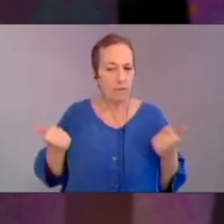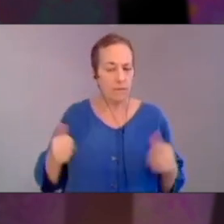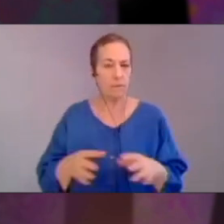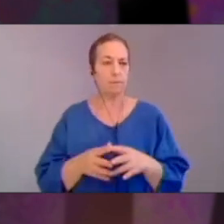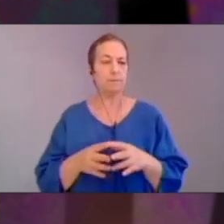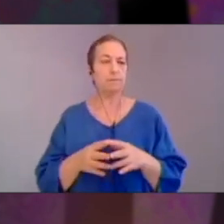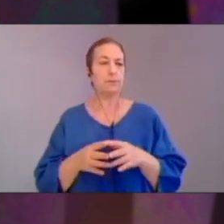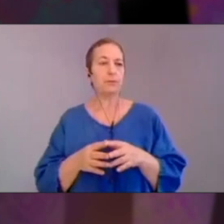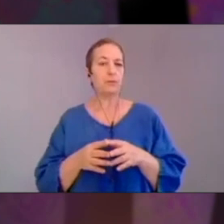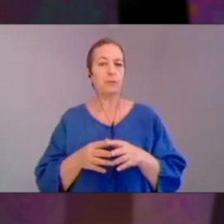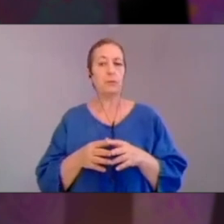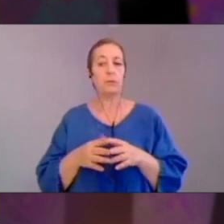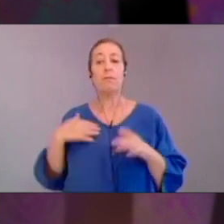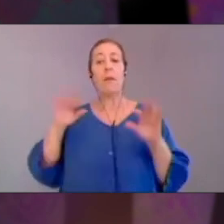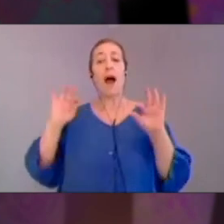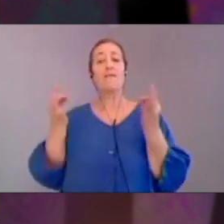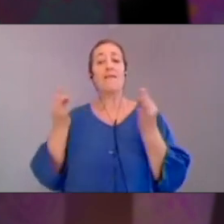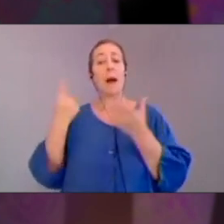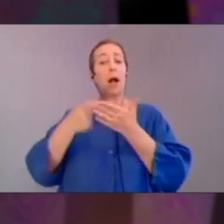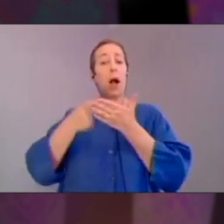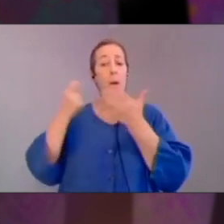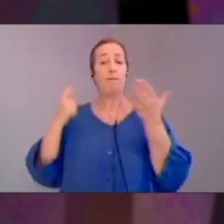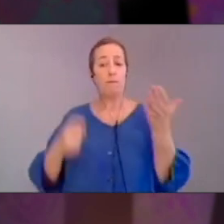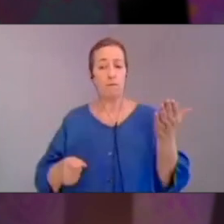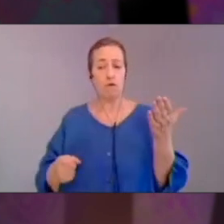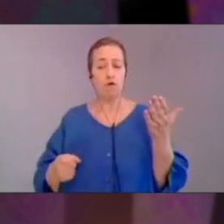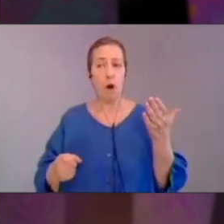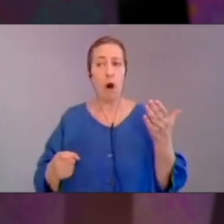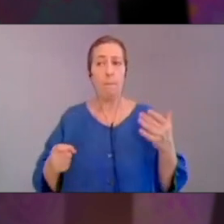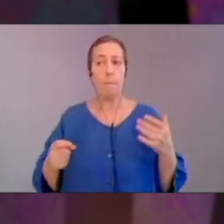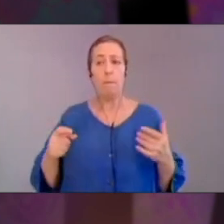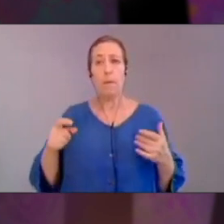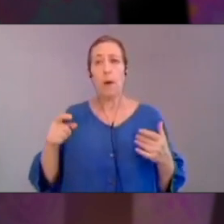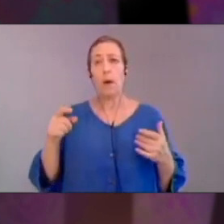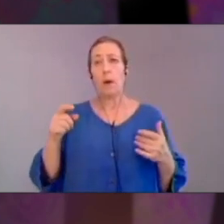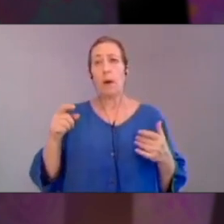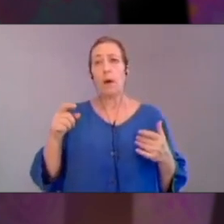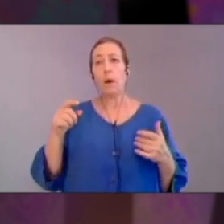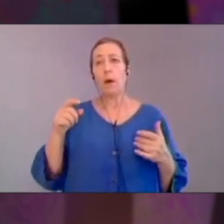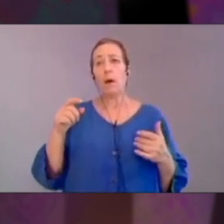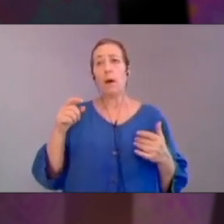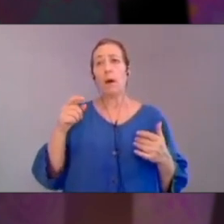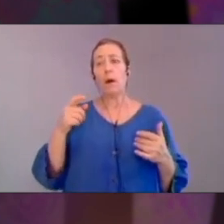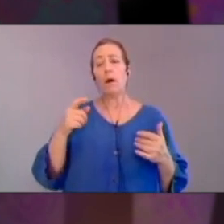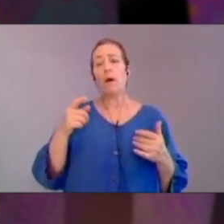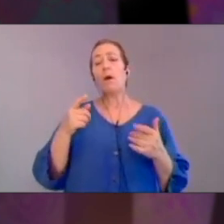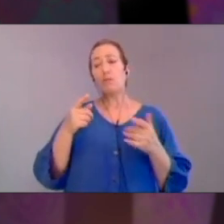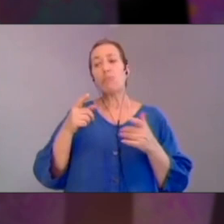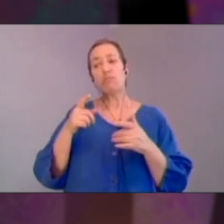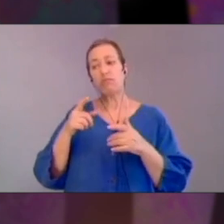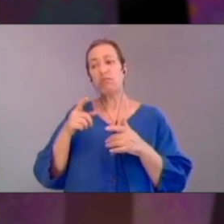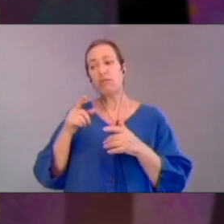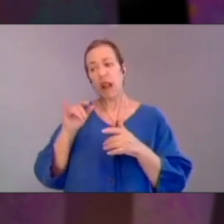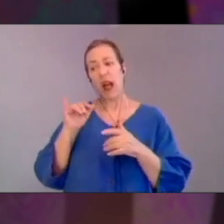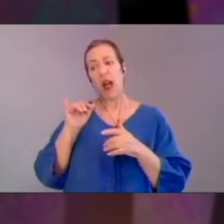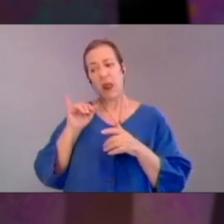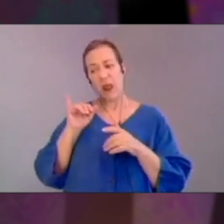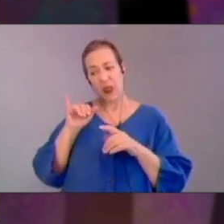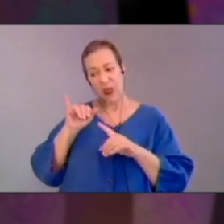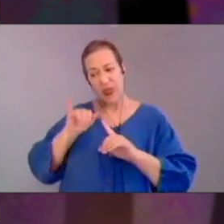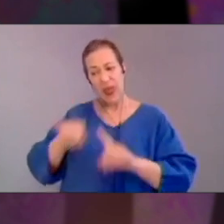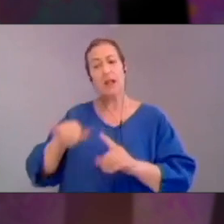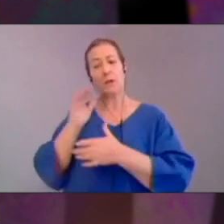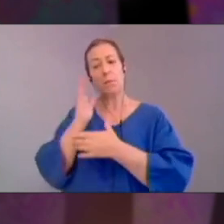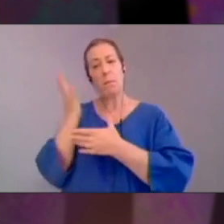come from, respectively, really were part of my identity and how I understand the world,